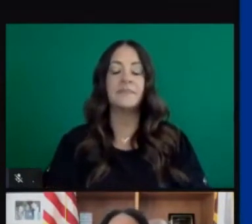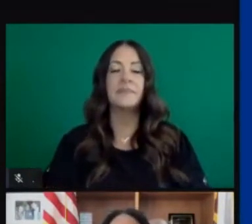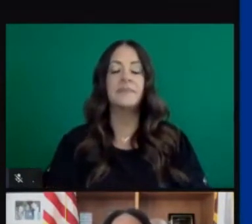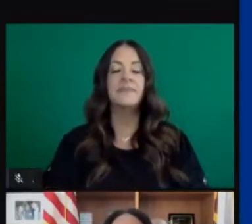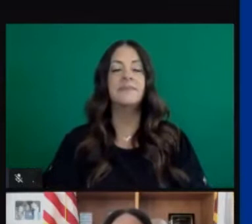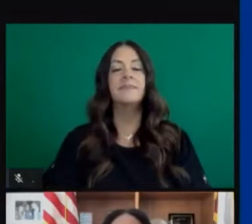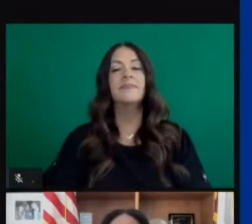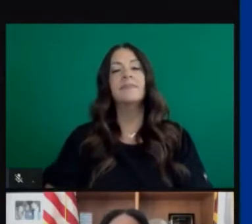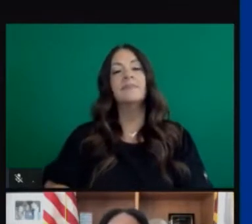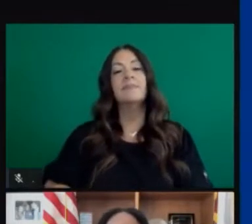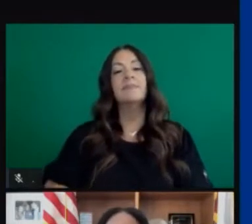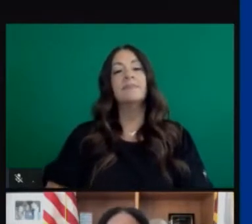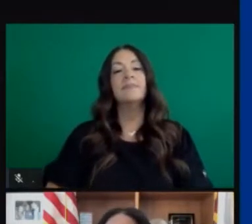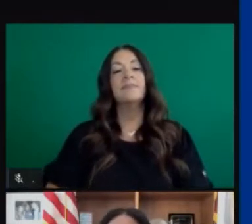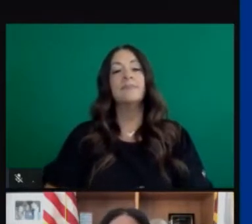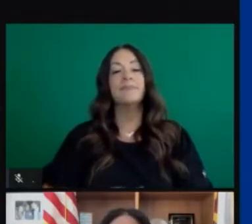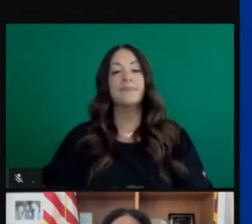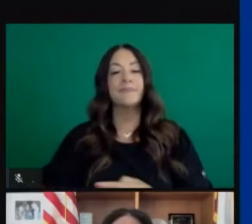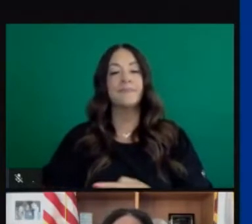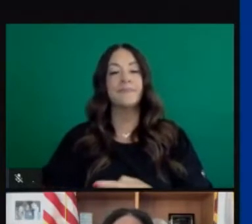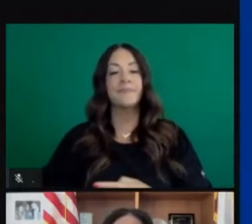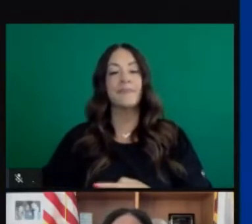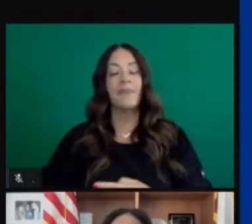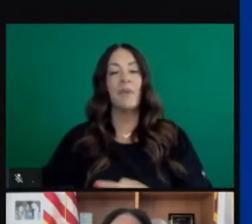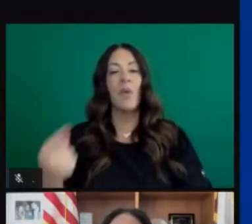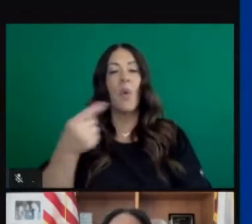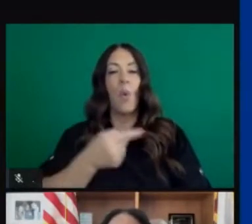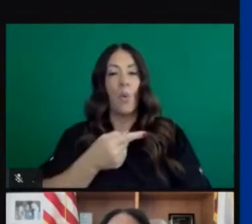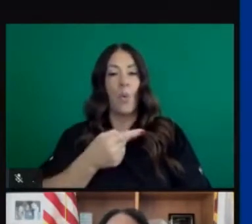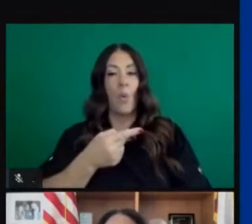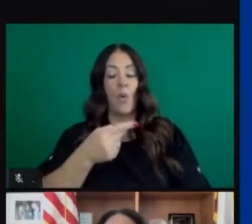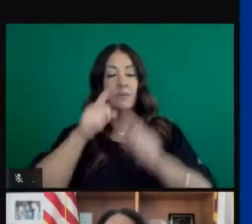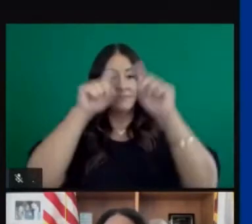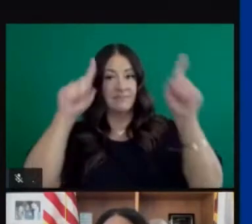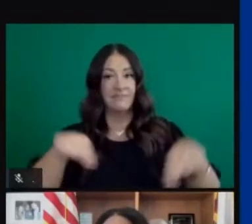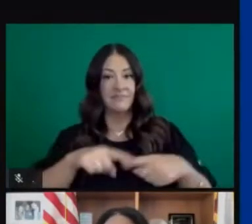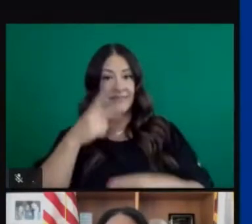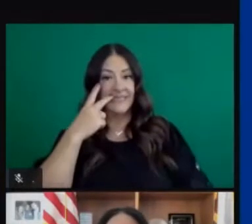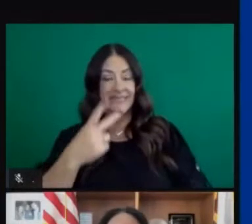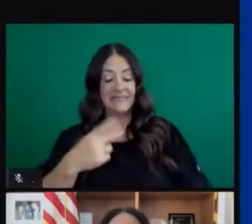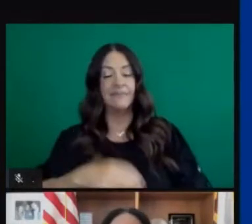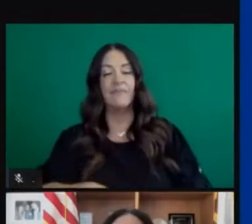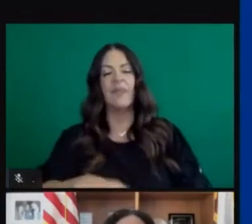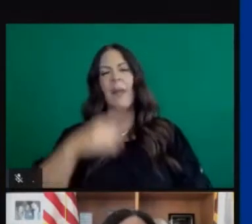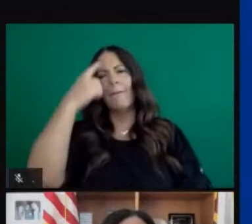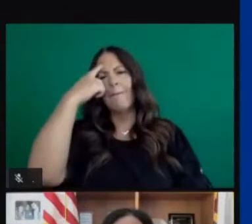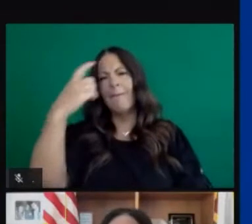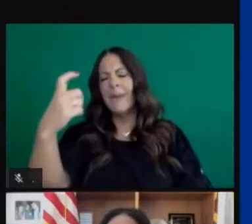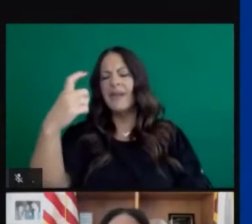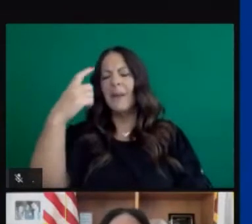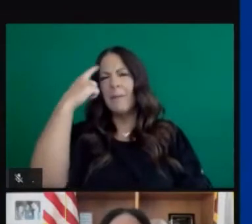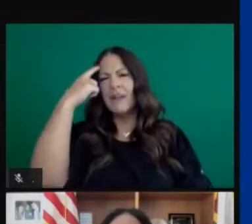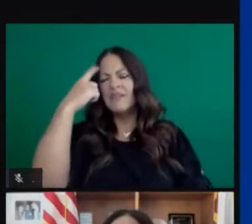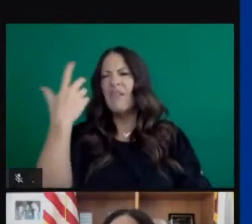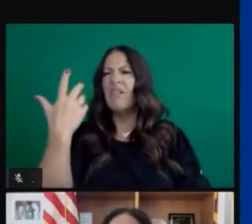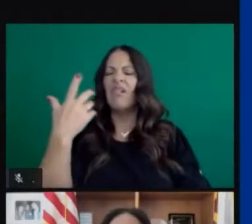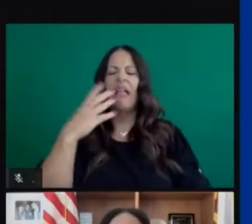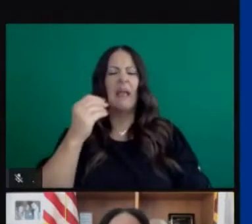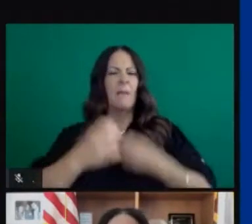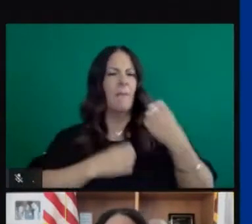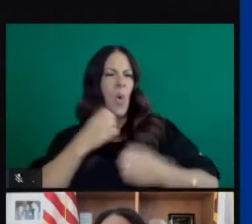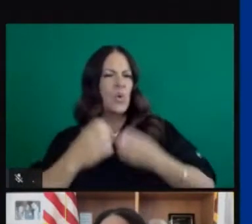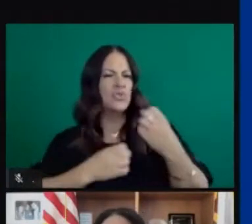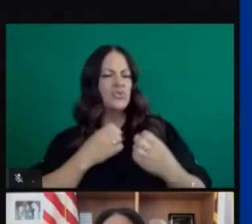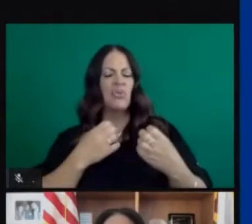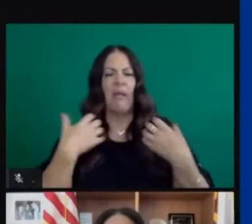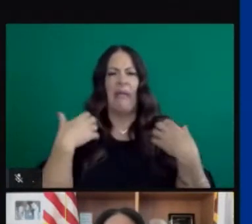So one of the things that we recognize is that mental and emotional health is physical health, right? The body